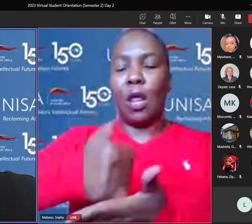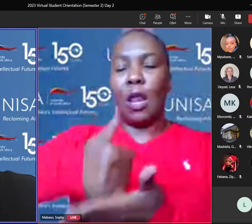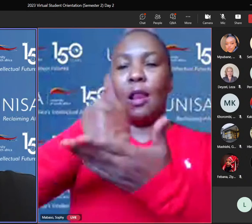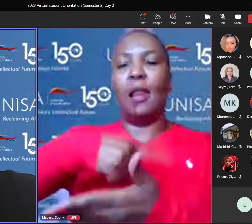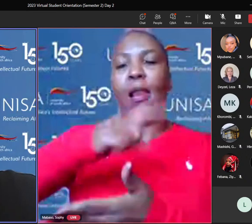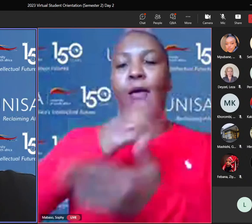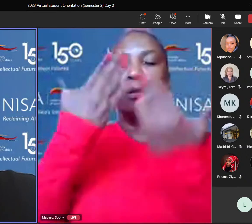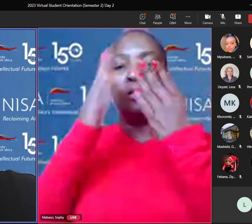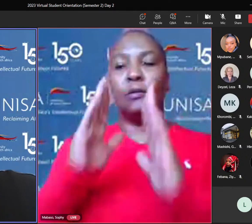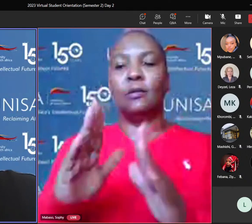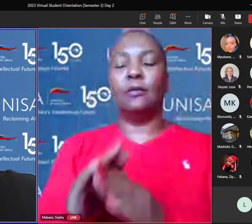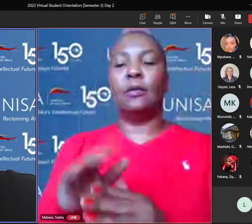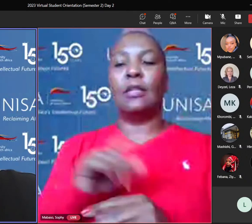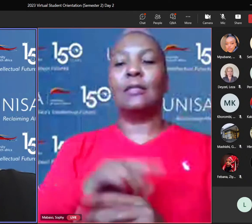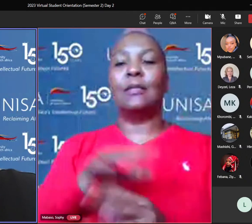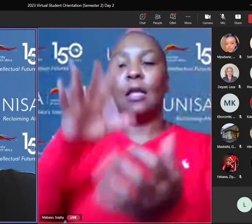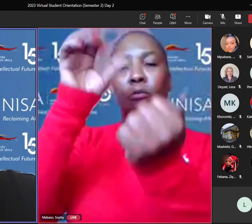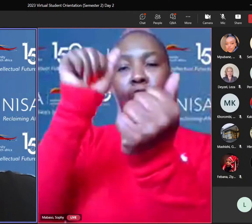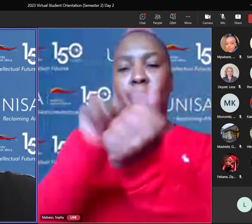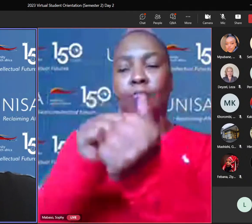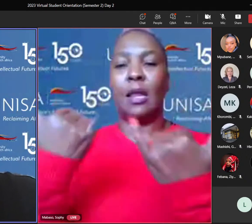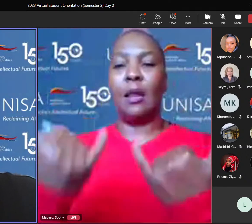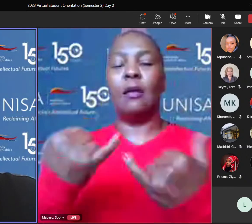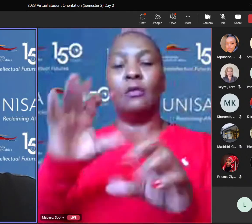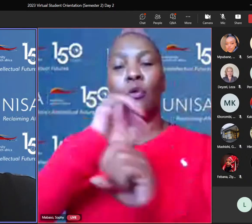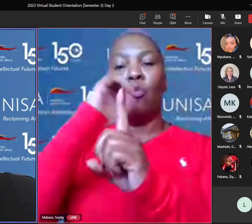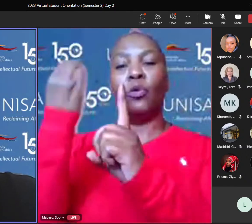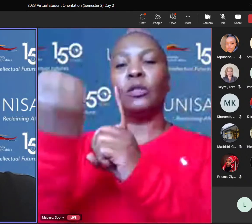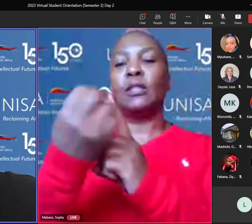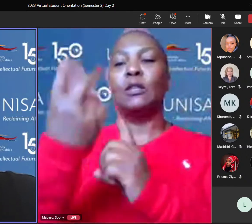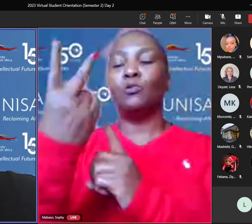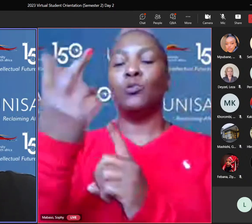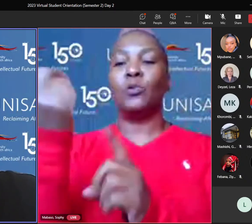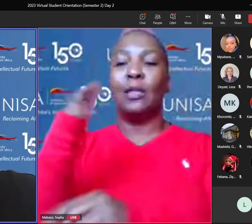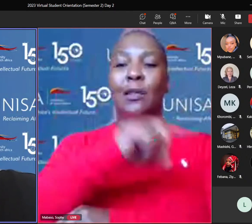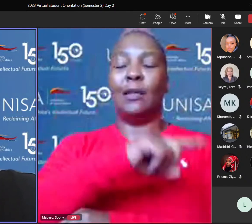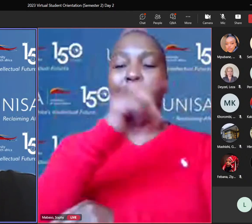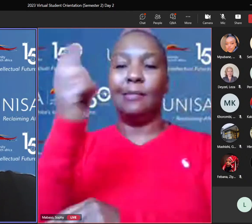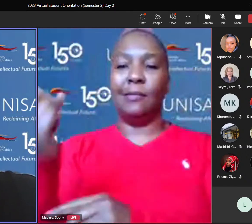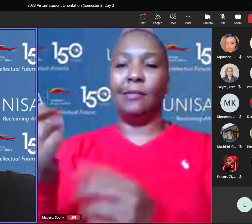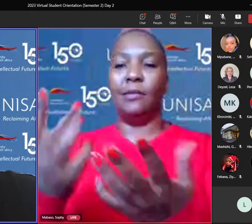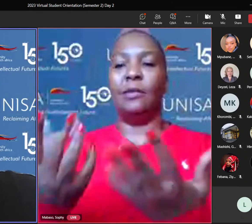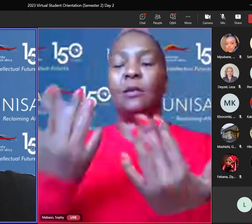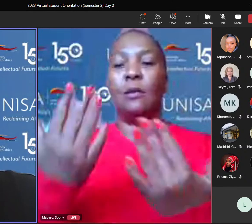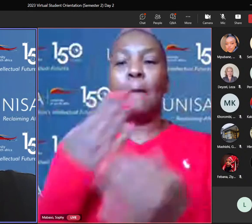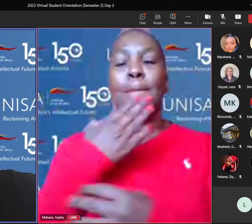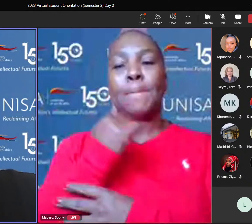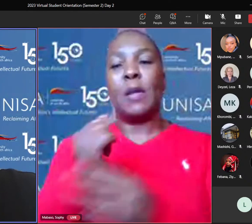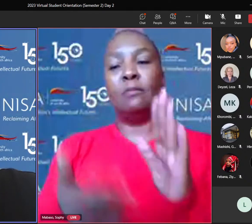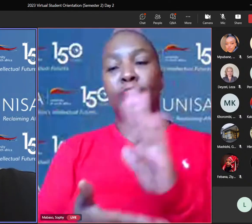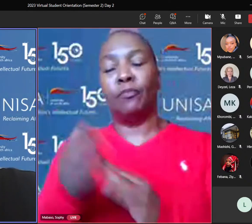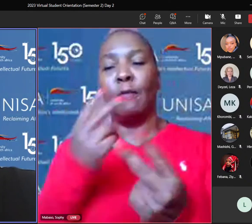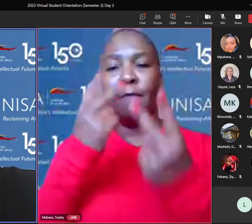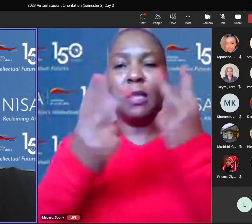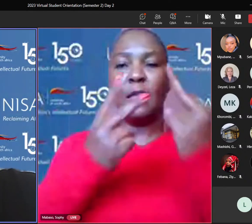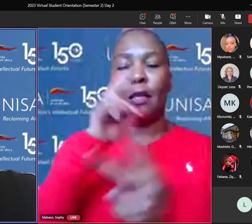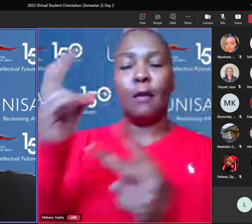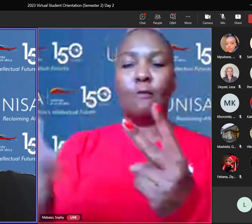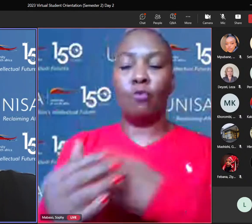So students, as we wrap up for this orientation of the last 2 days, please also do go visit your campus, your nearest